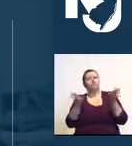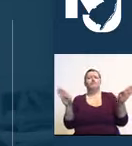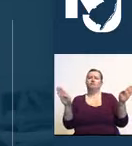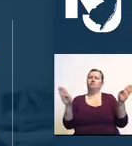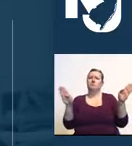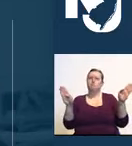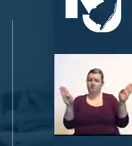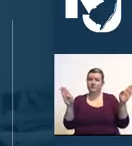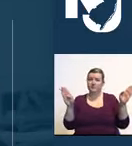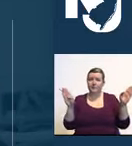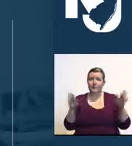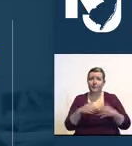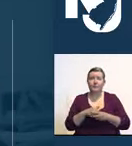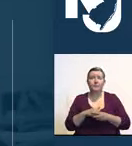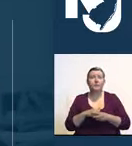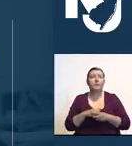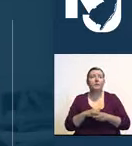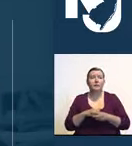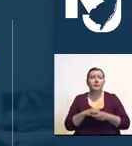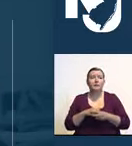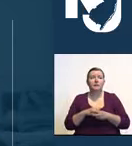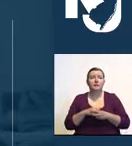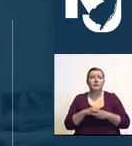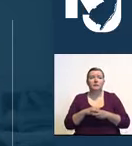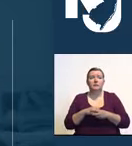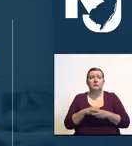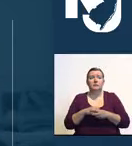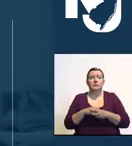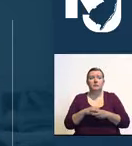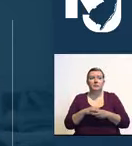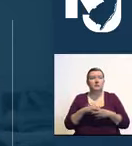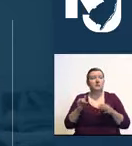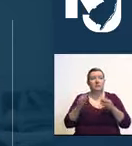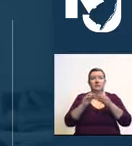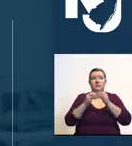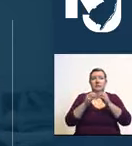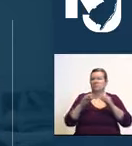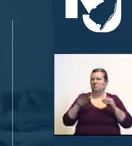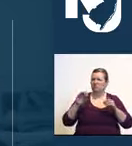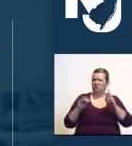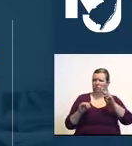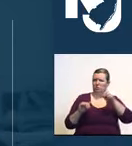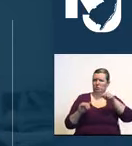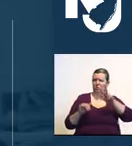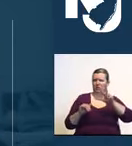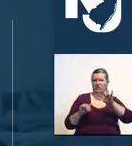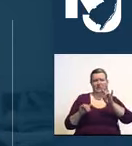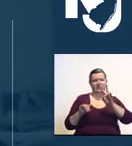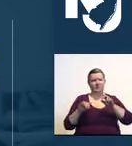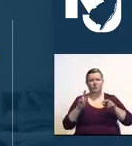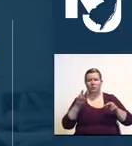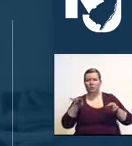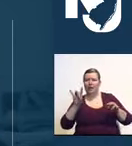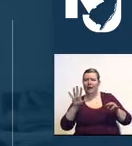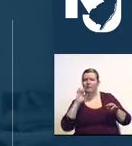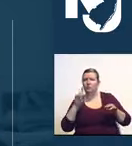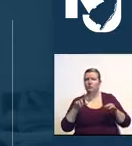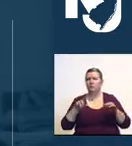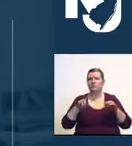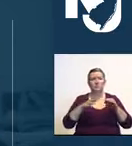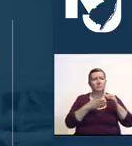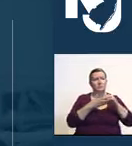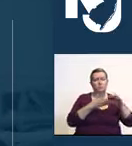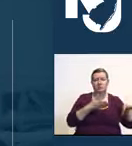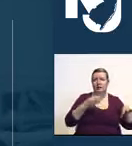right, have returned to where they were pre-Omicron. So looking forward to Monday, March 7th, we feel we will be